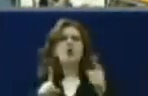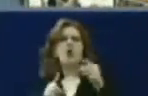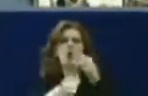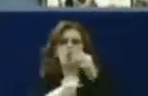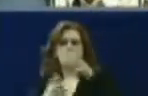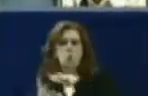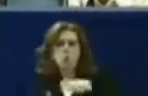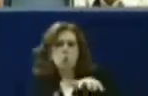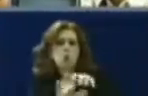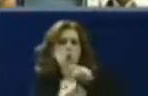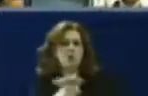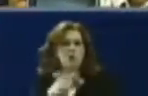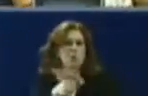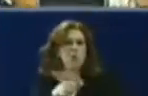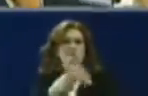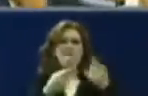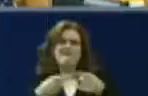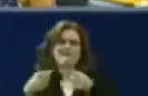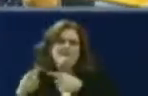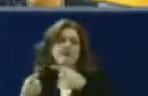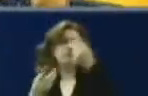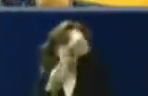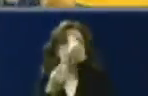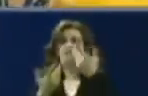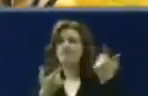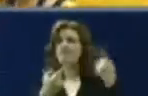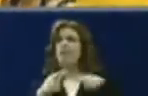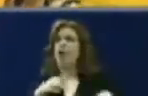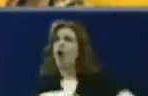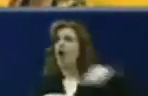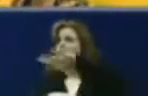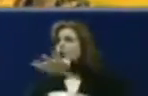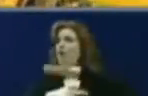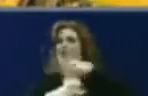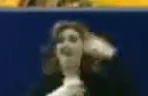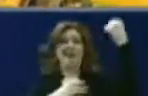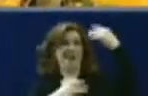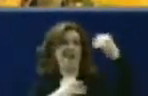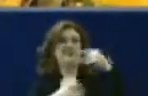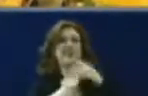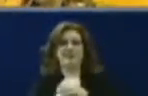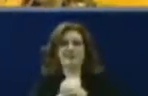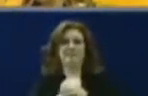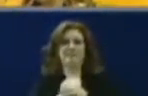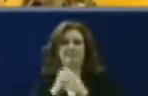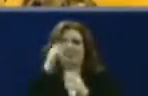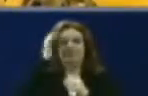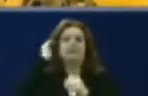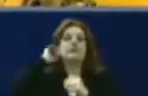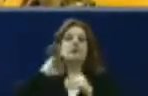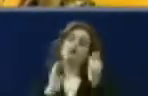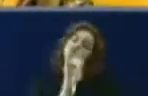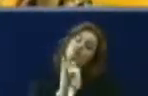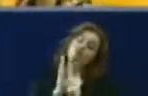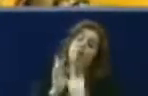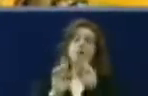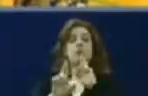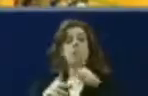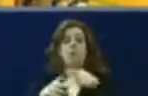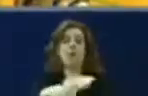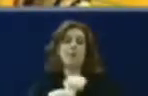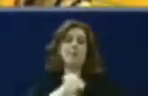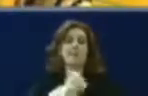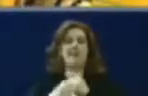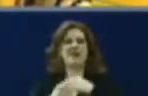We report on events going on around us and outside of our viewpoints. We write, report, and produce the